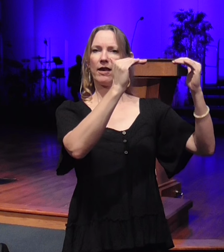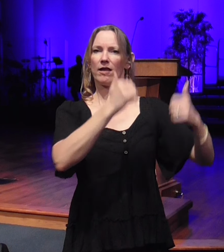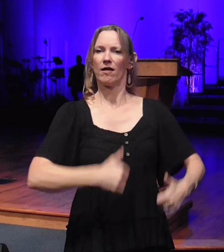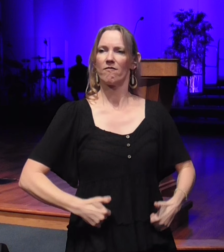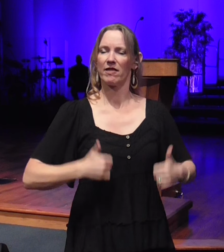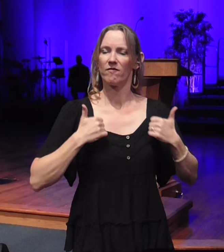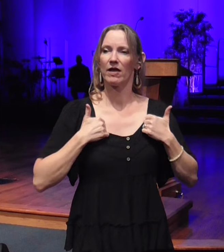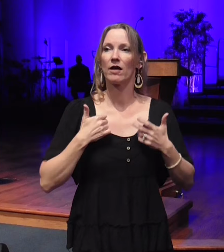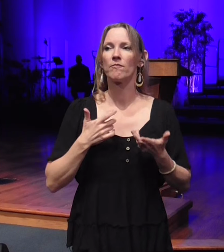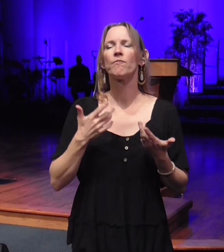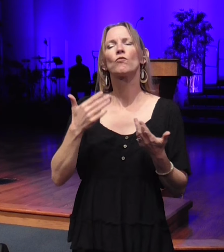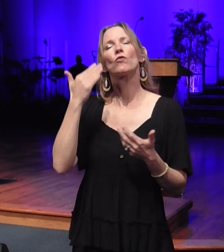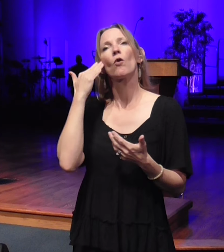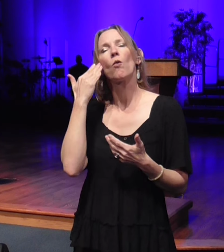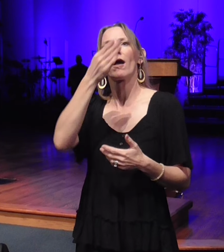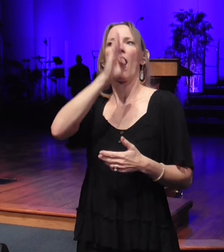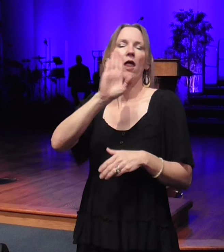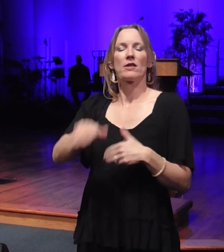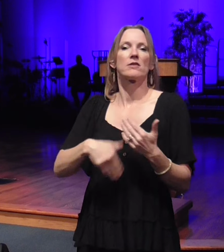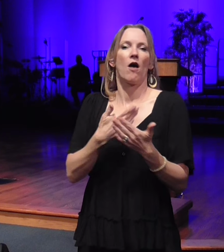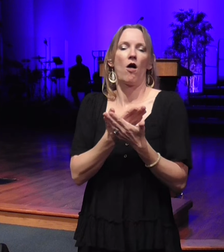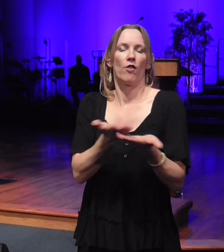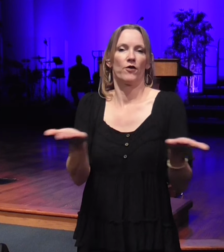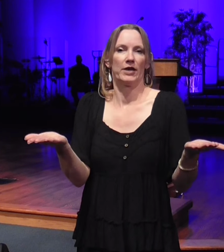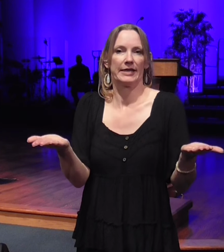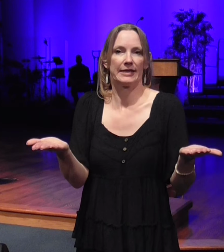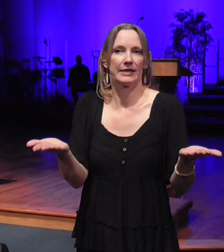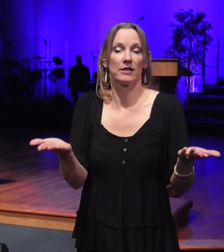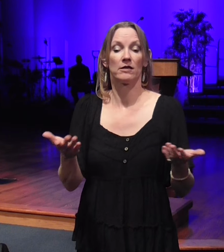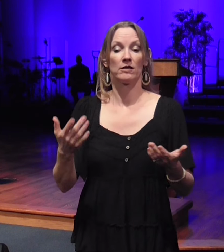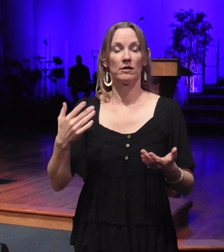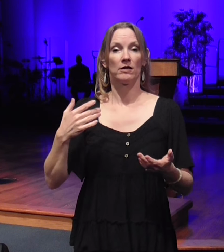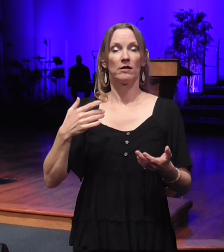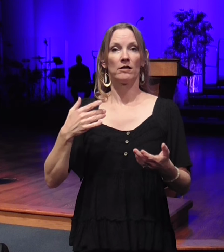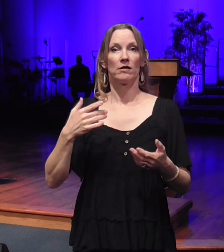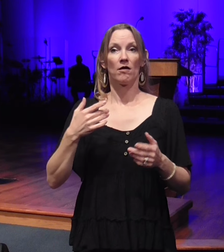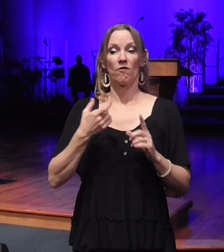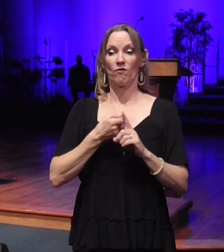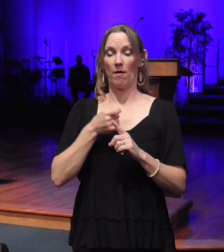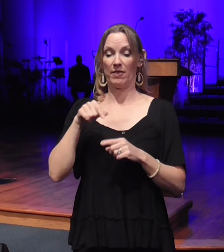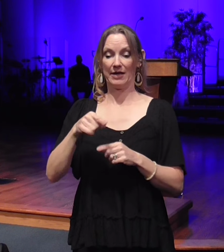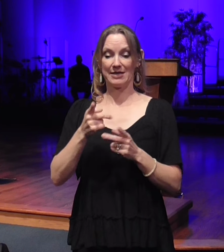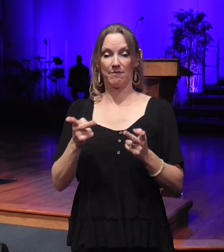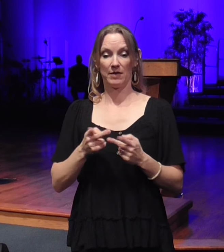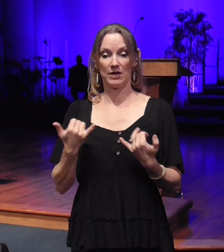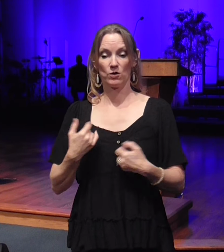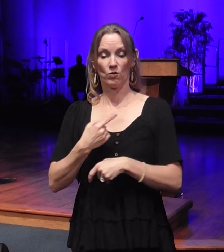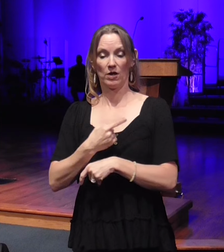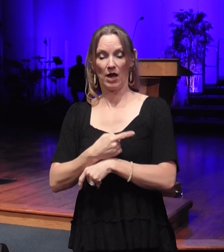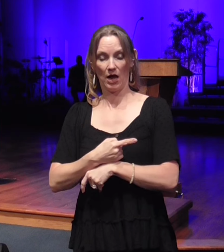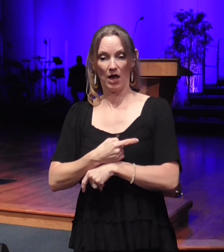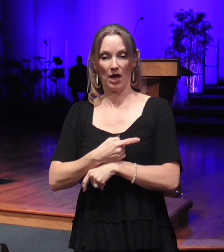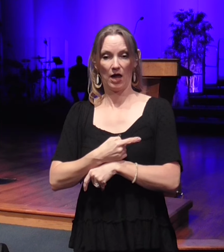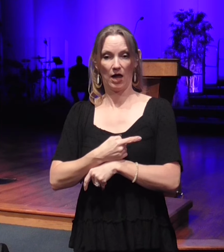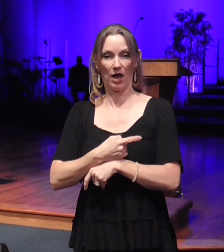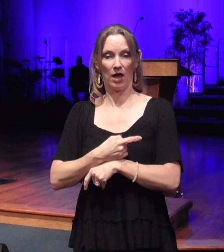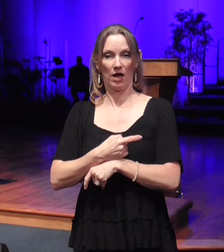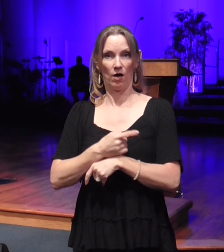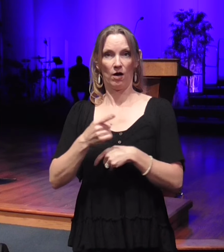Remembering God is all there is. So as we move from this place today, we